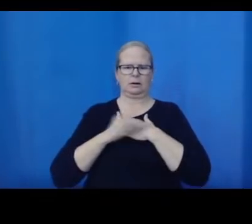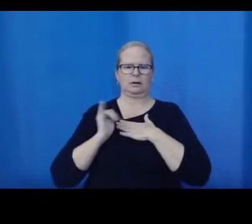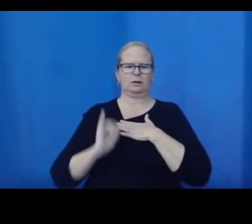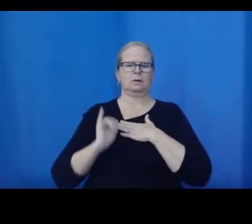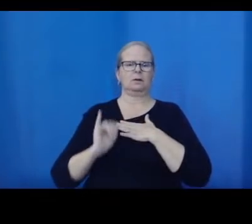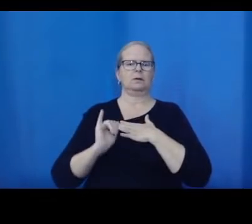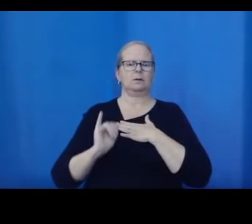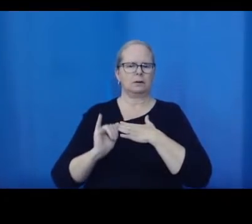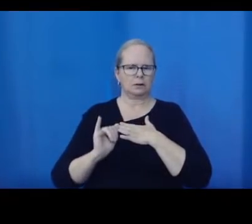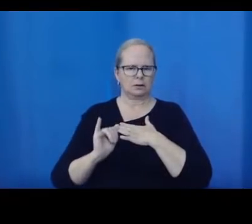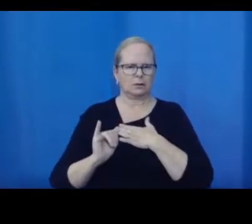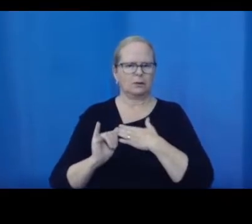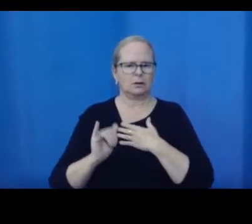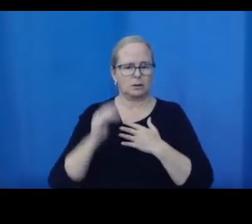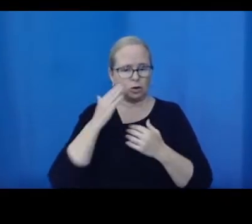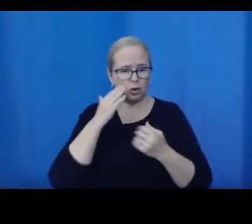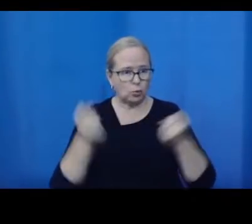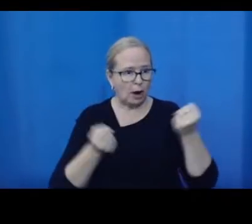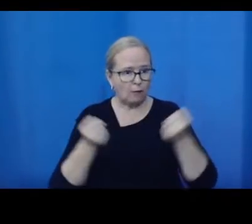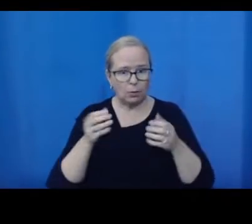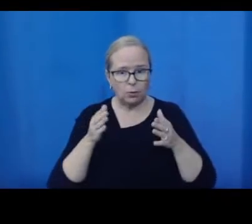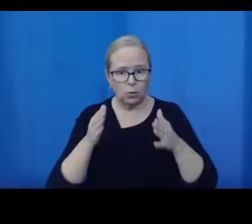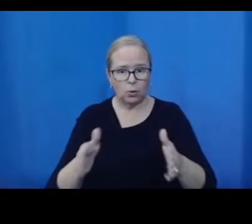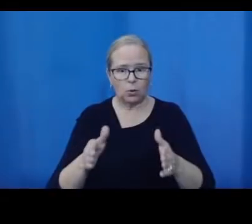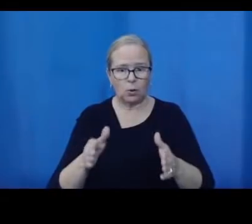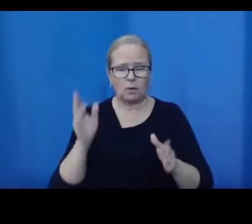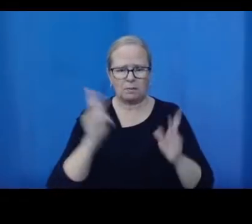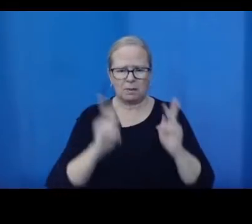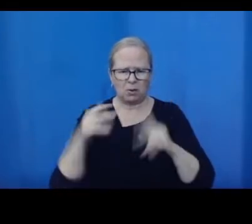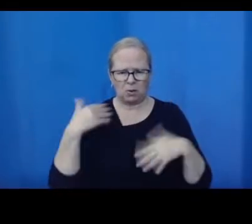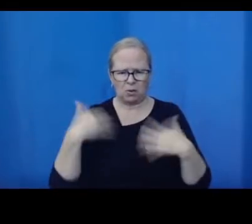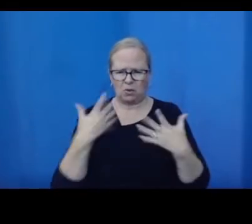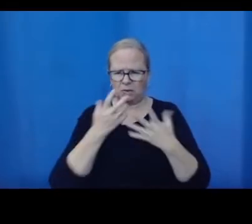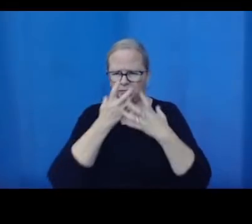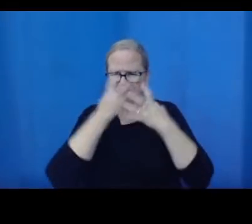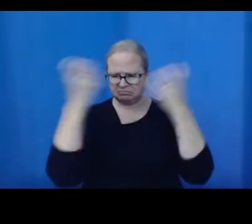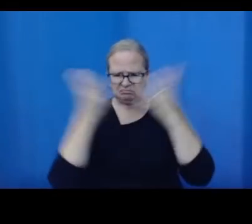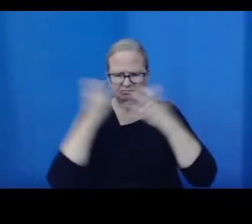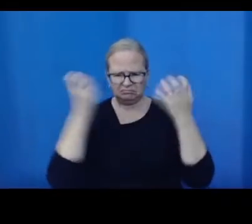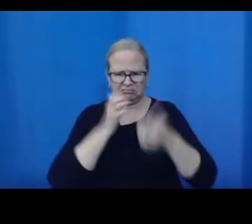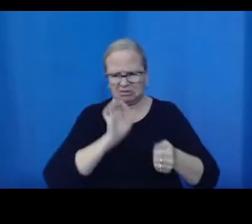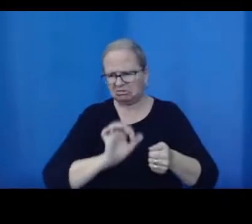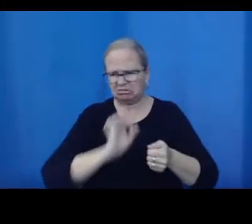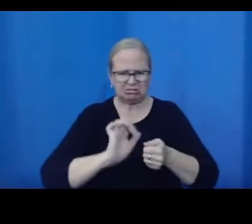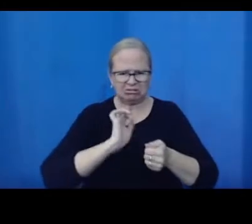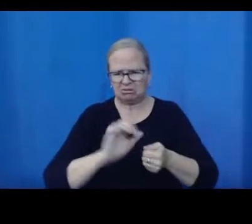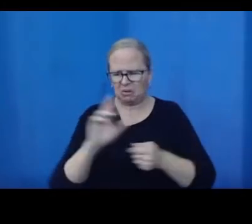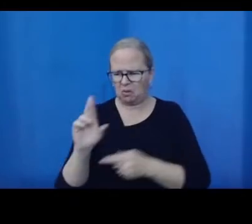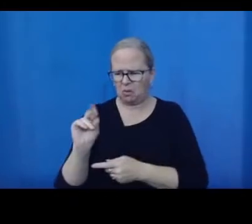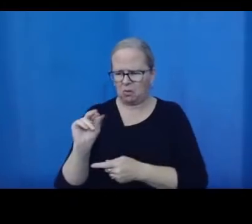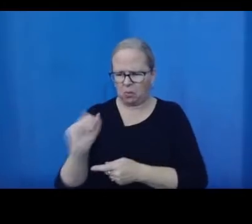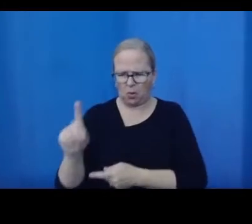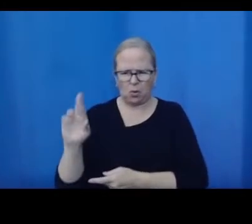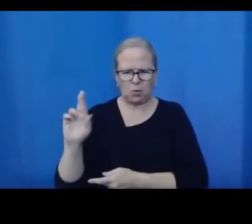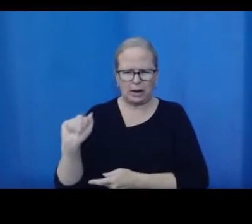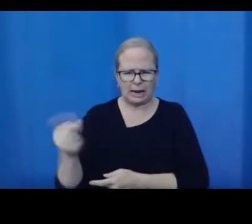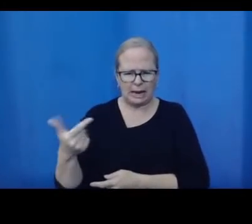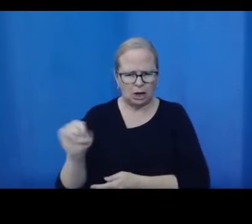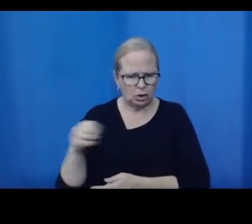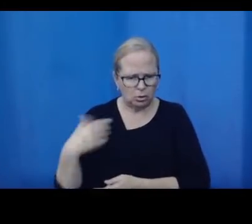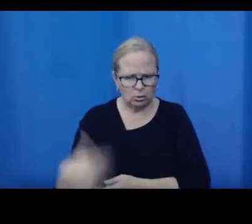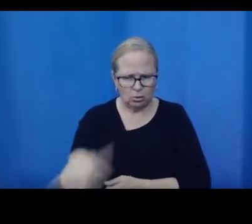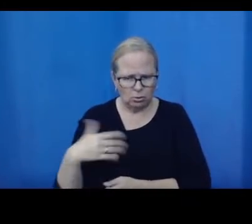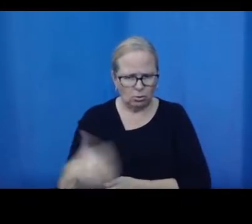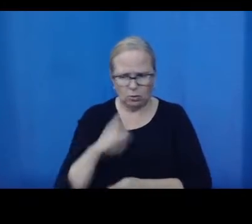and, going out into public and people are really short and snappy. I can see it in just reaction. So I think it's taking a step back